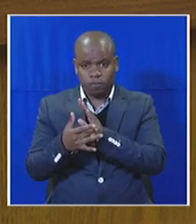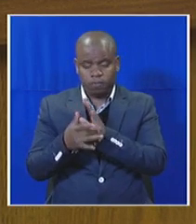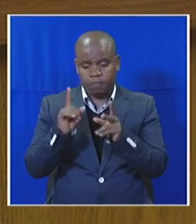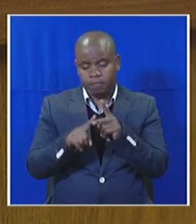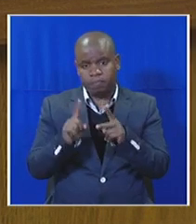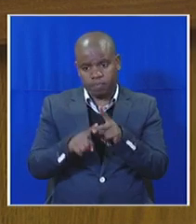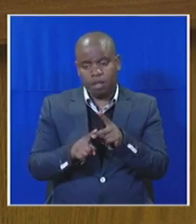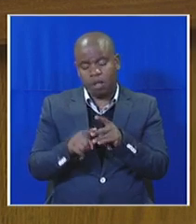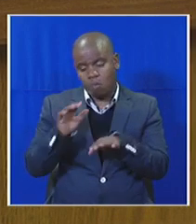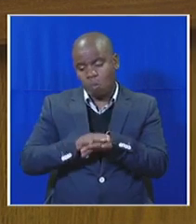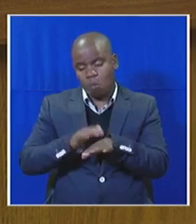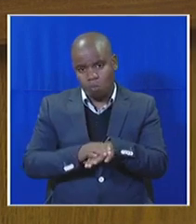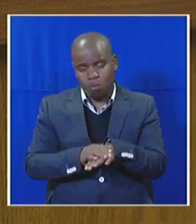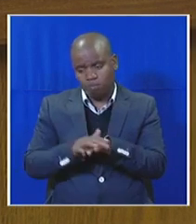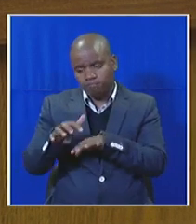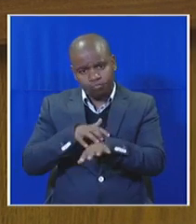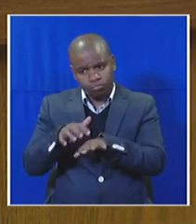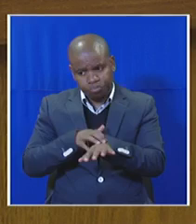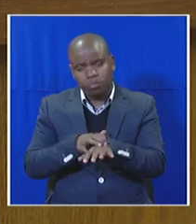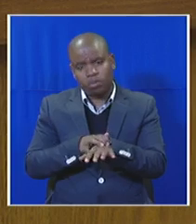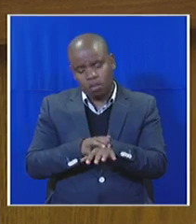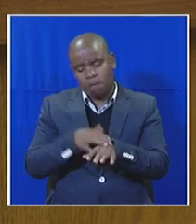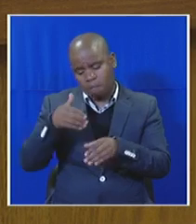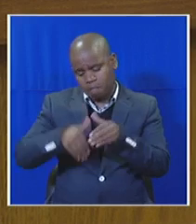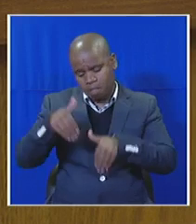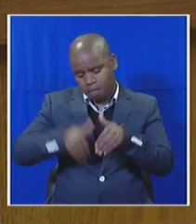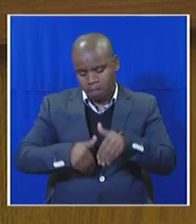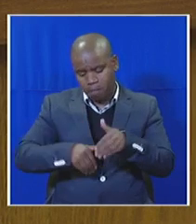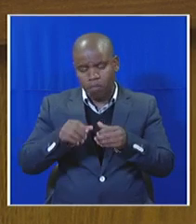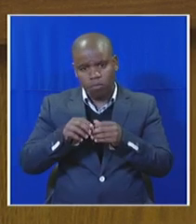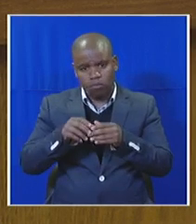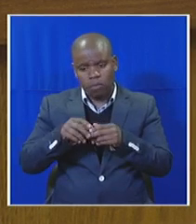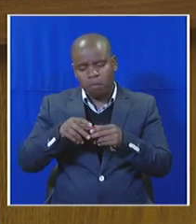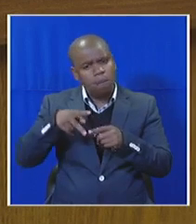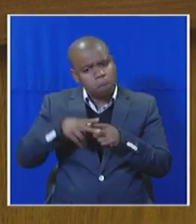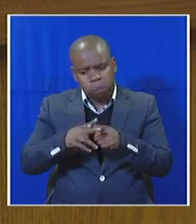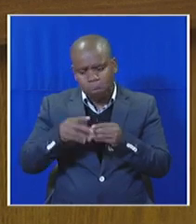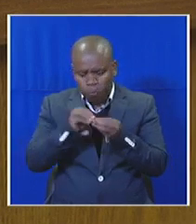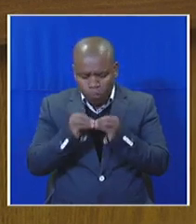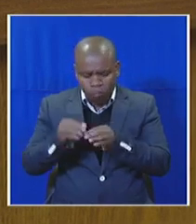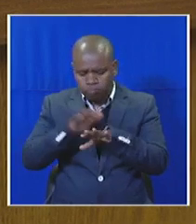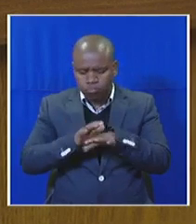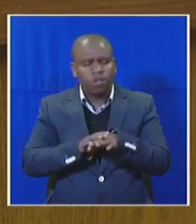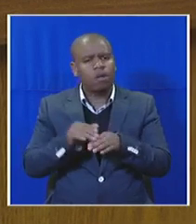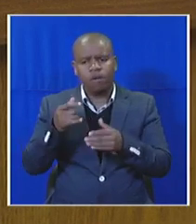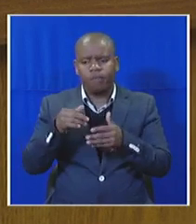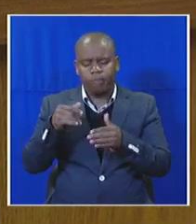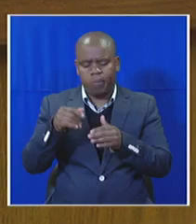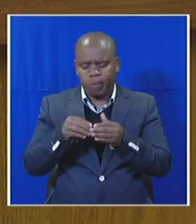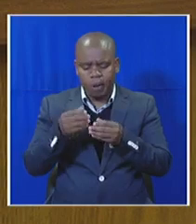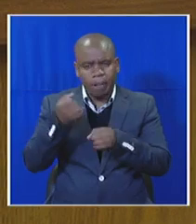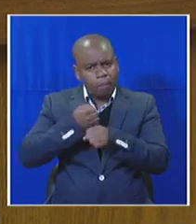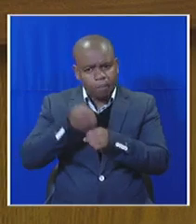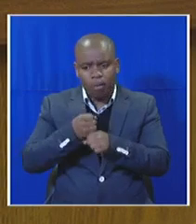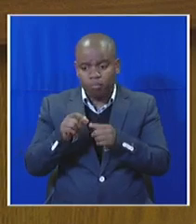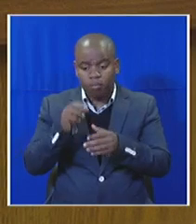and manufacturers of mining equipment. The comprehensive skills development program